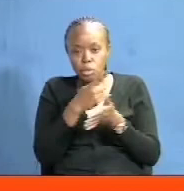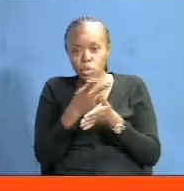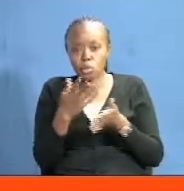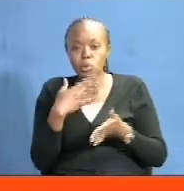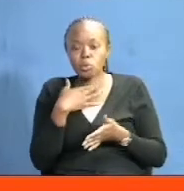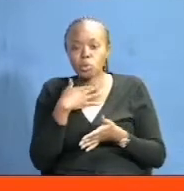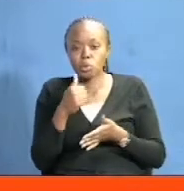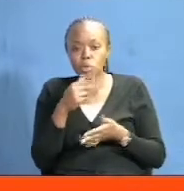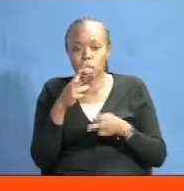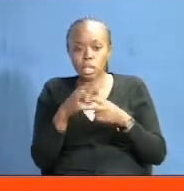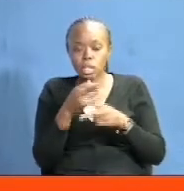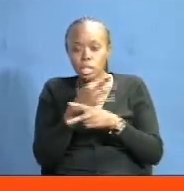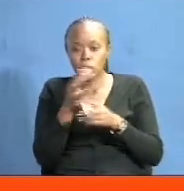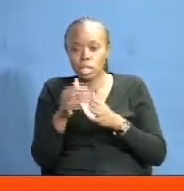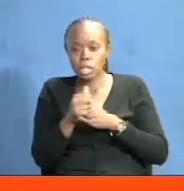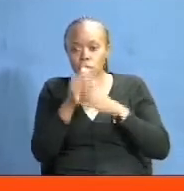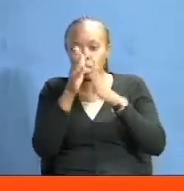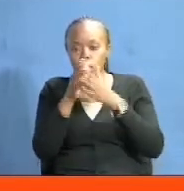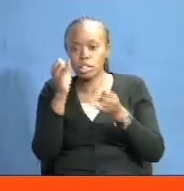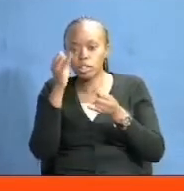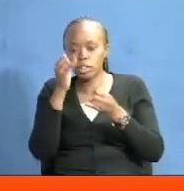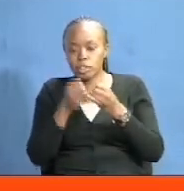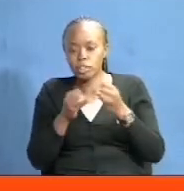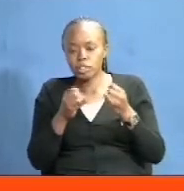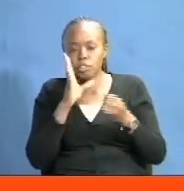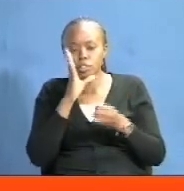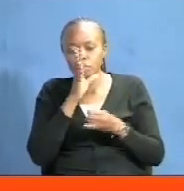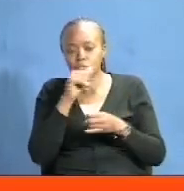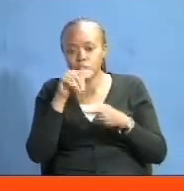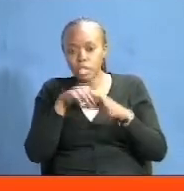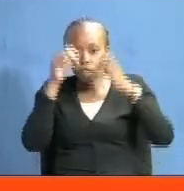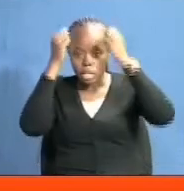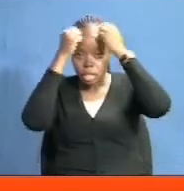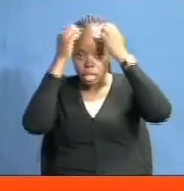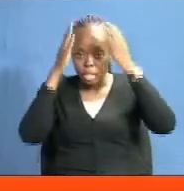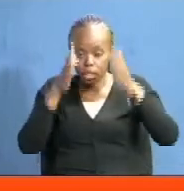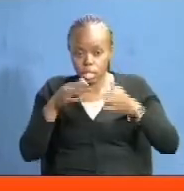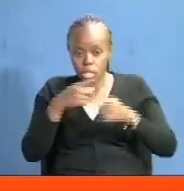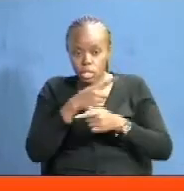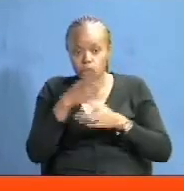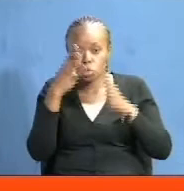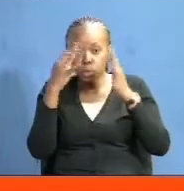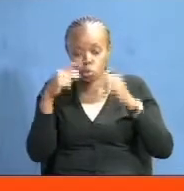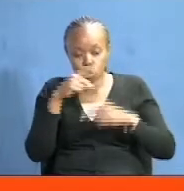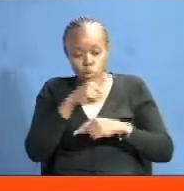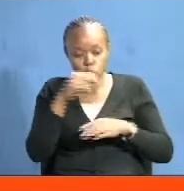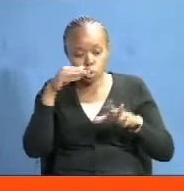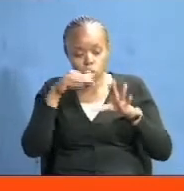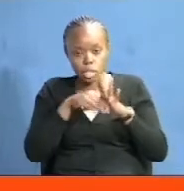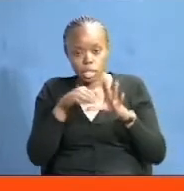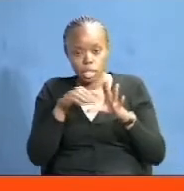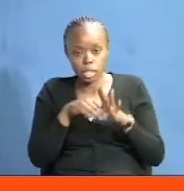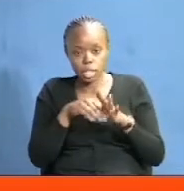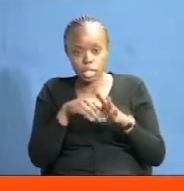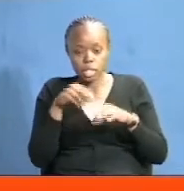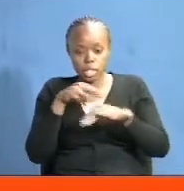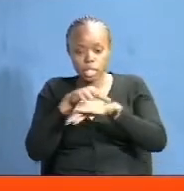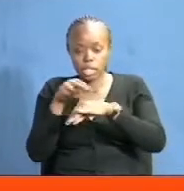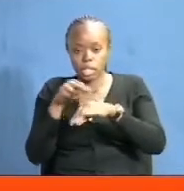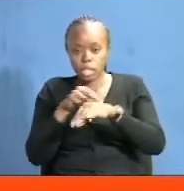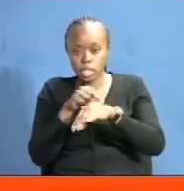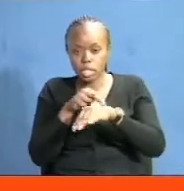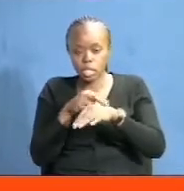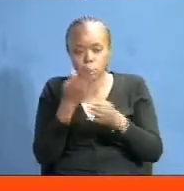your kind of leadership to end in student, as a student leader? You're not going to, go into, the national politics,